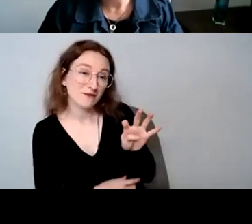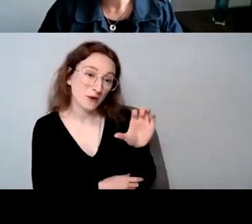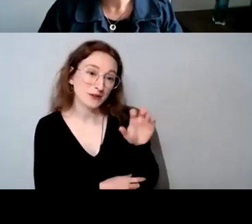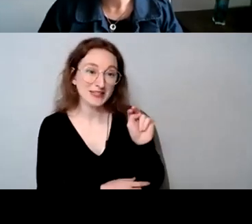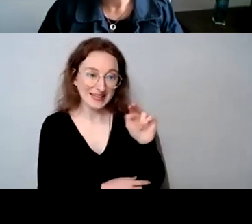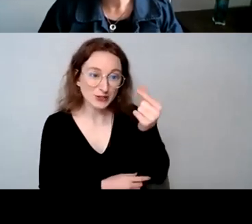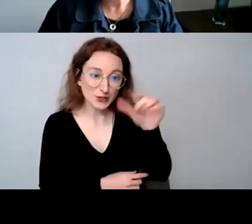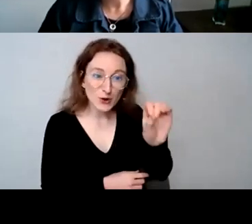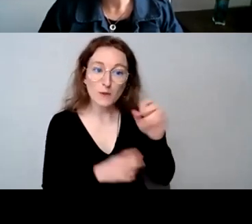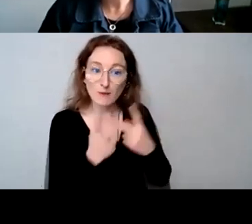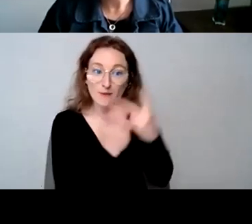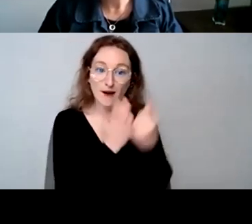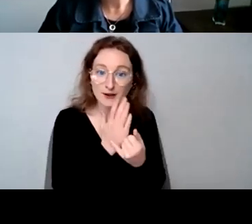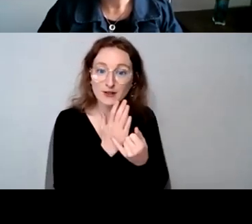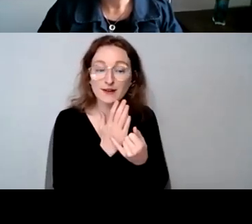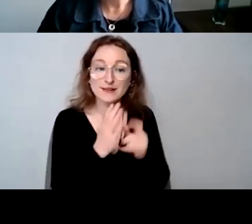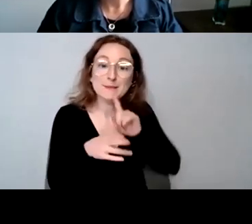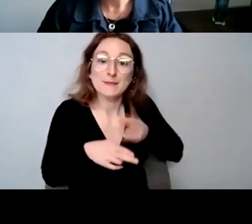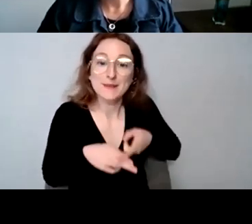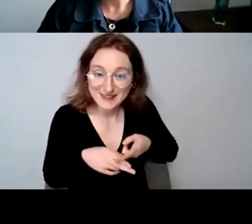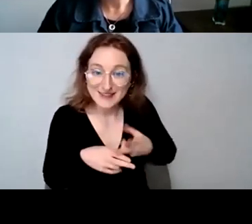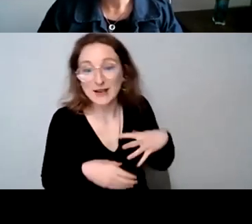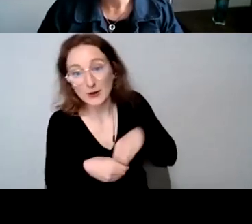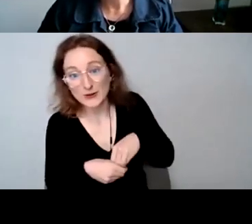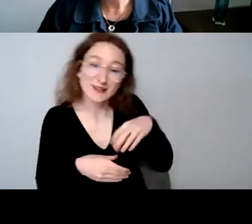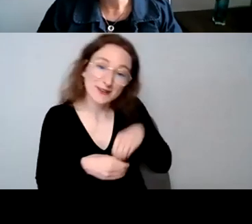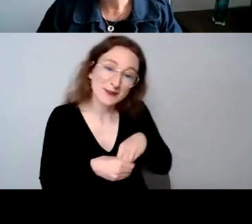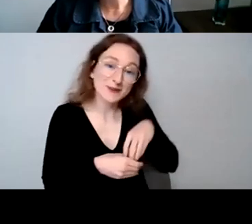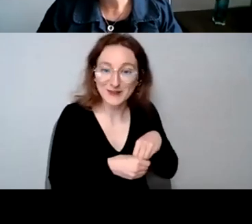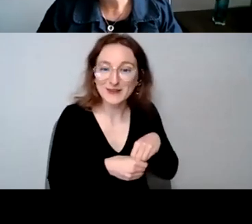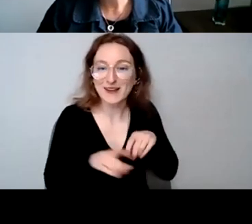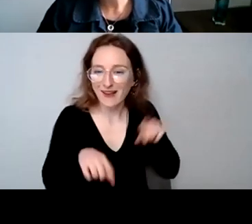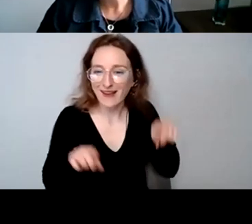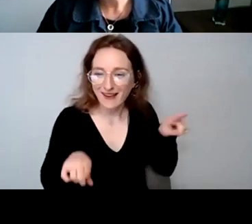speak about inclusion in one way or another. And I